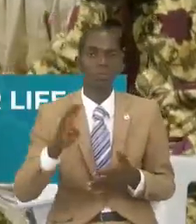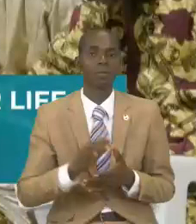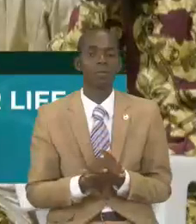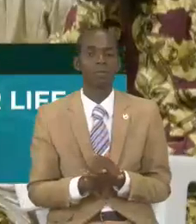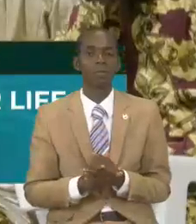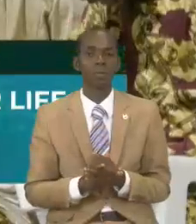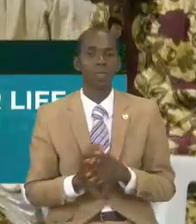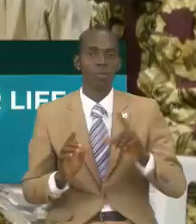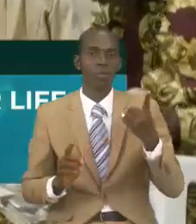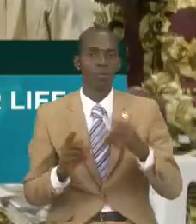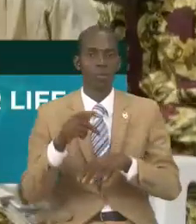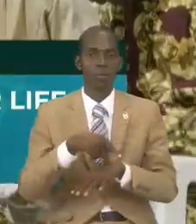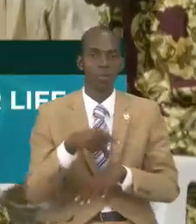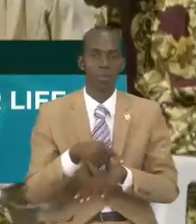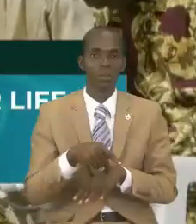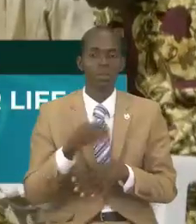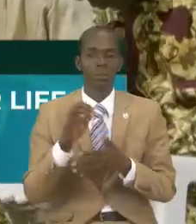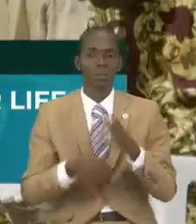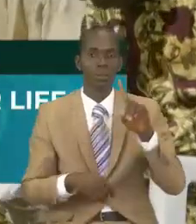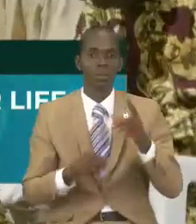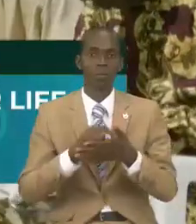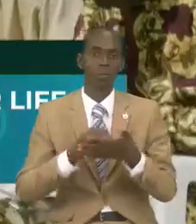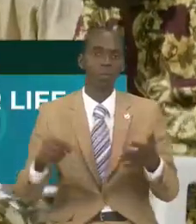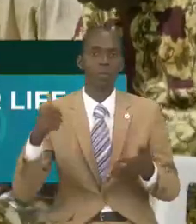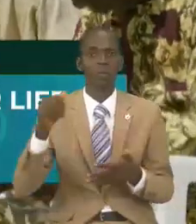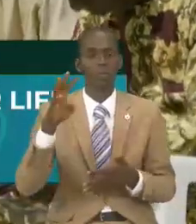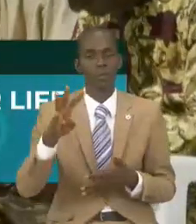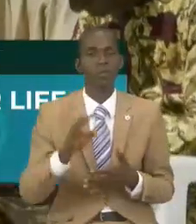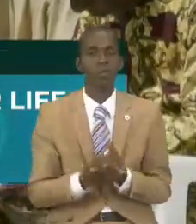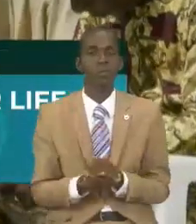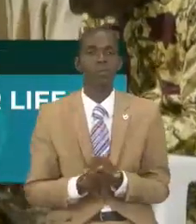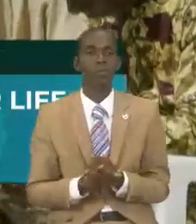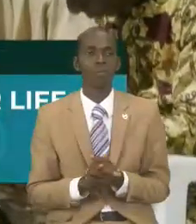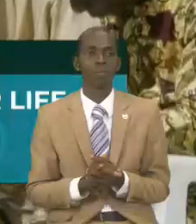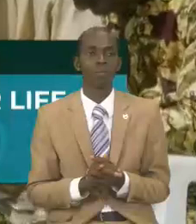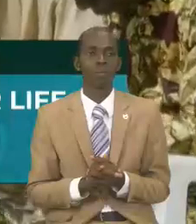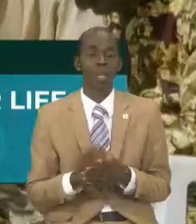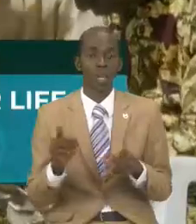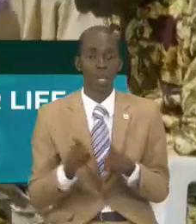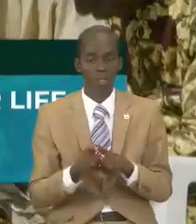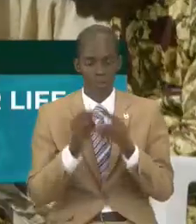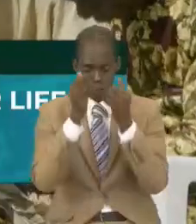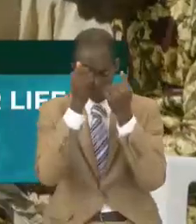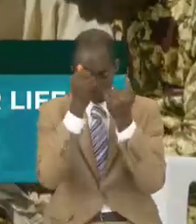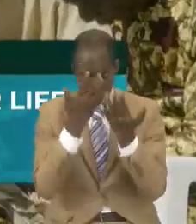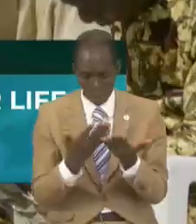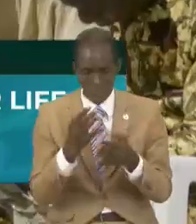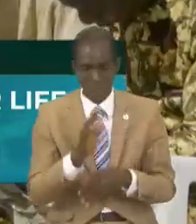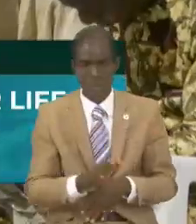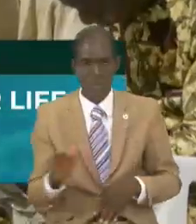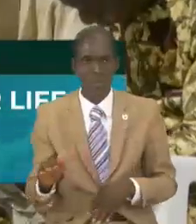1, verse 14. As obedient children, not